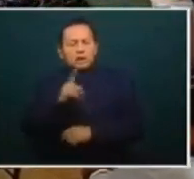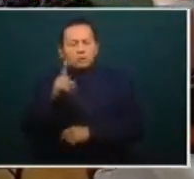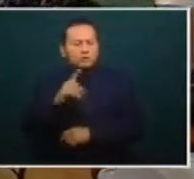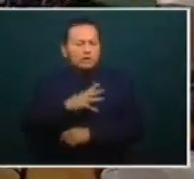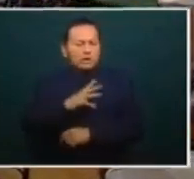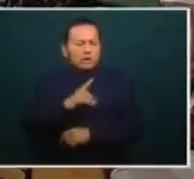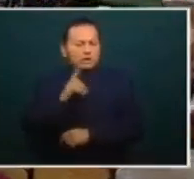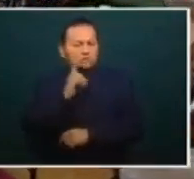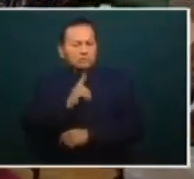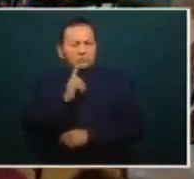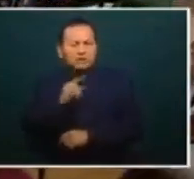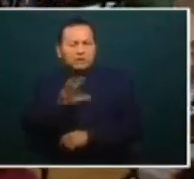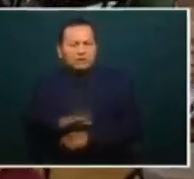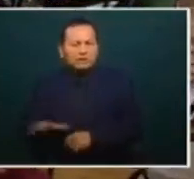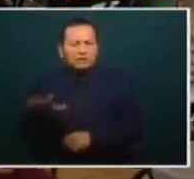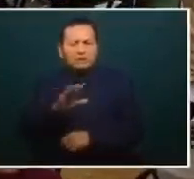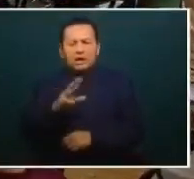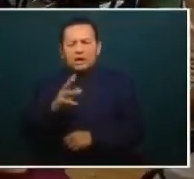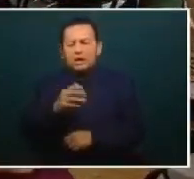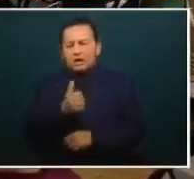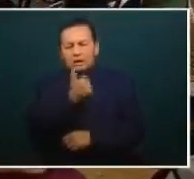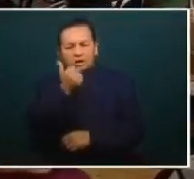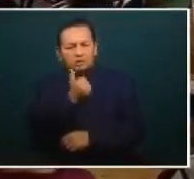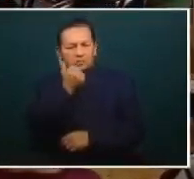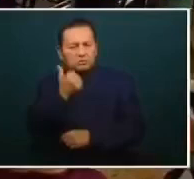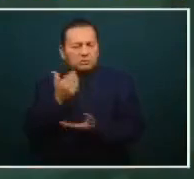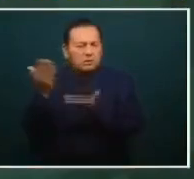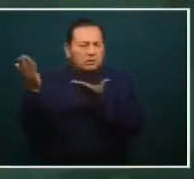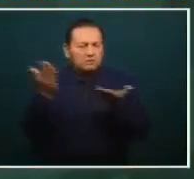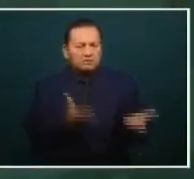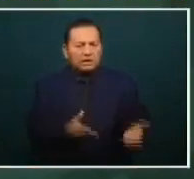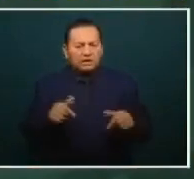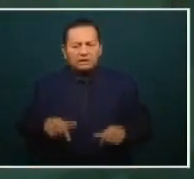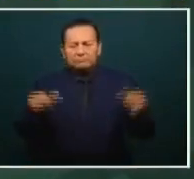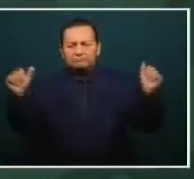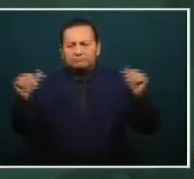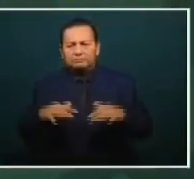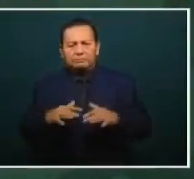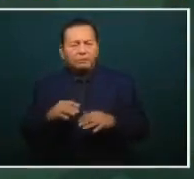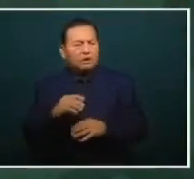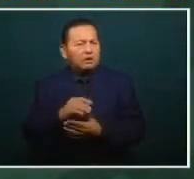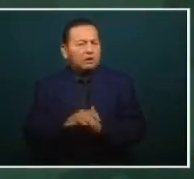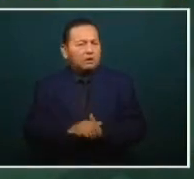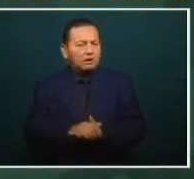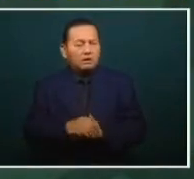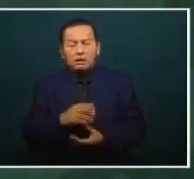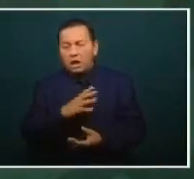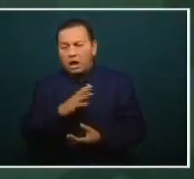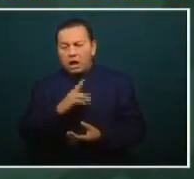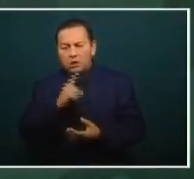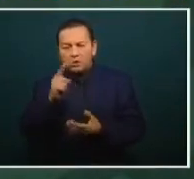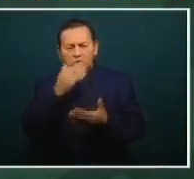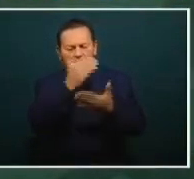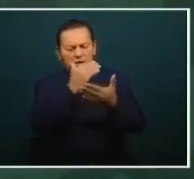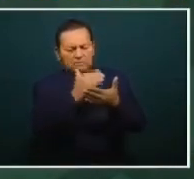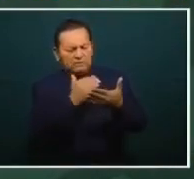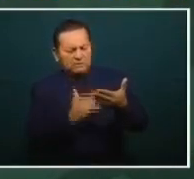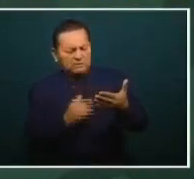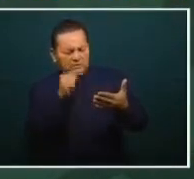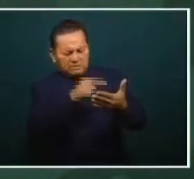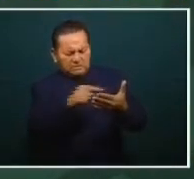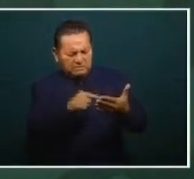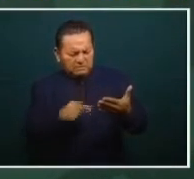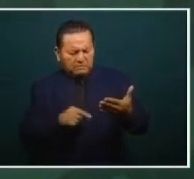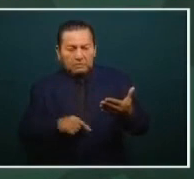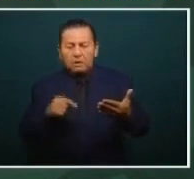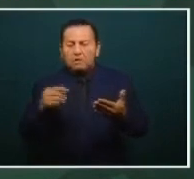Marina Nacional, they had to have the ceremony en la agenda to